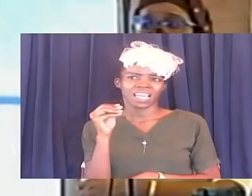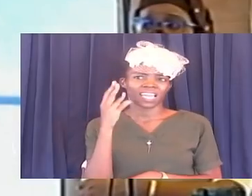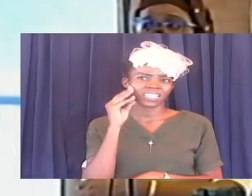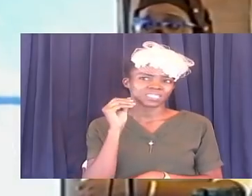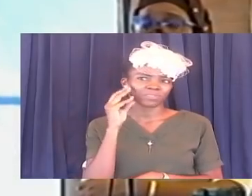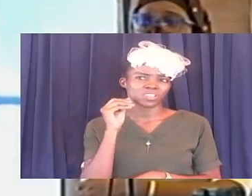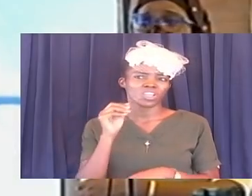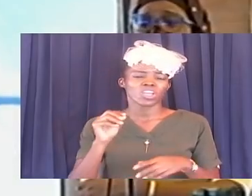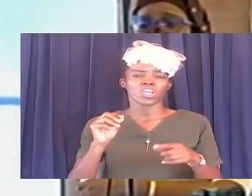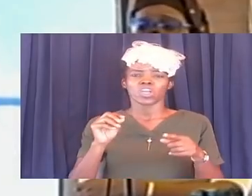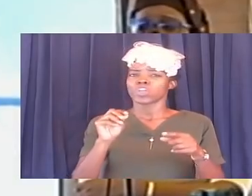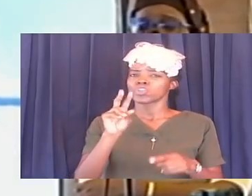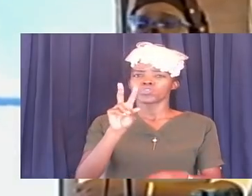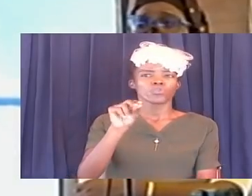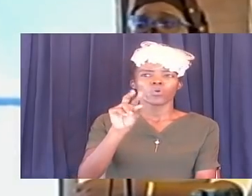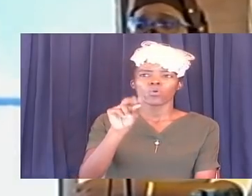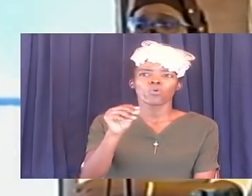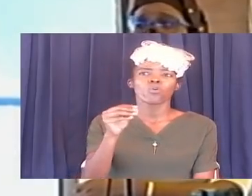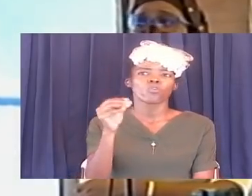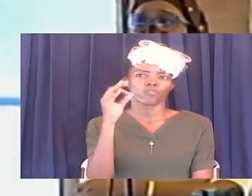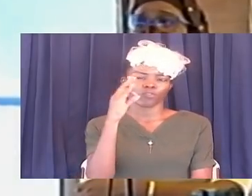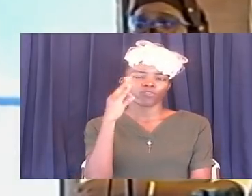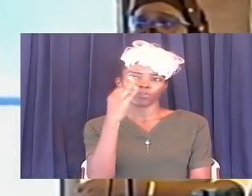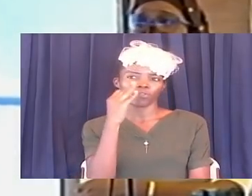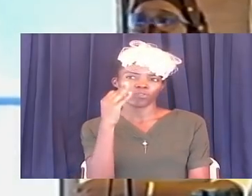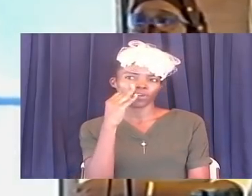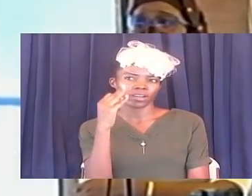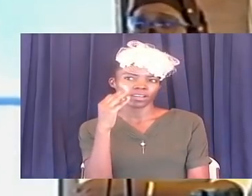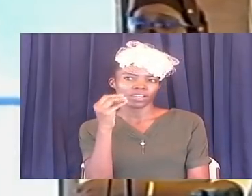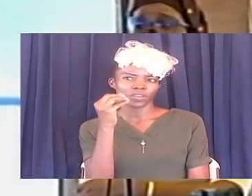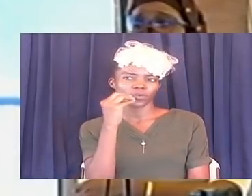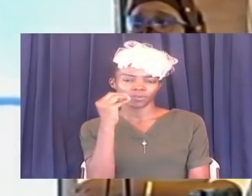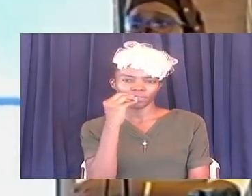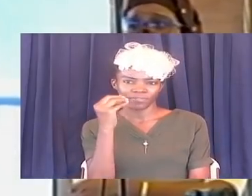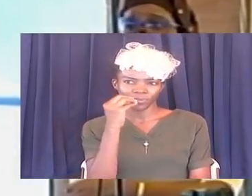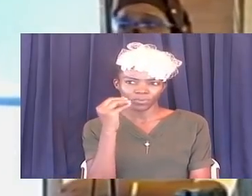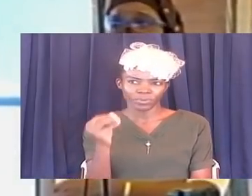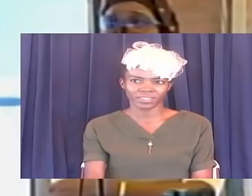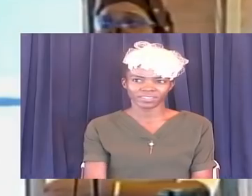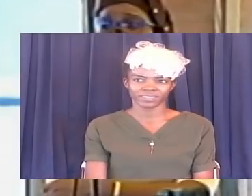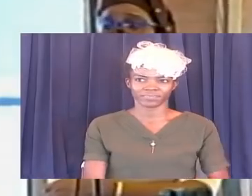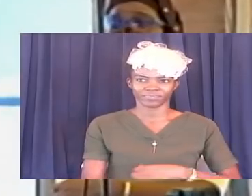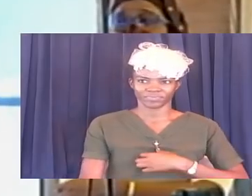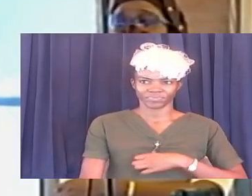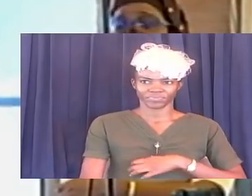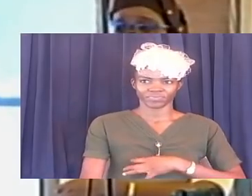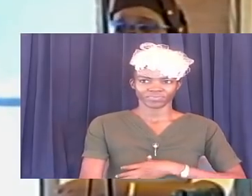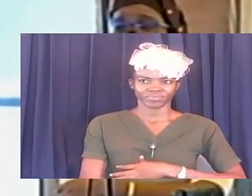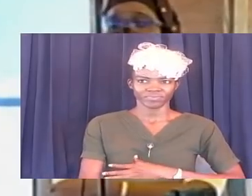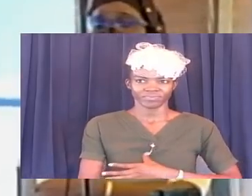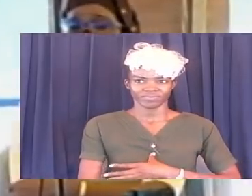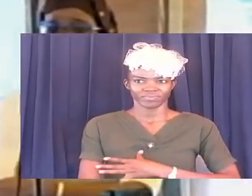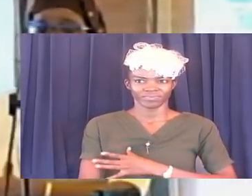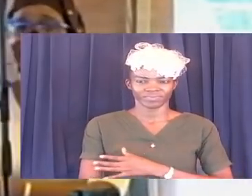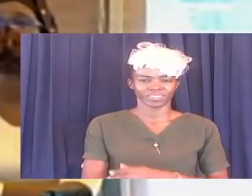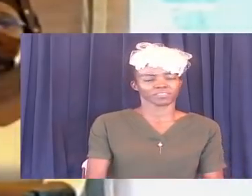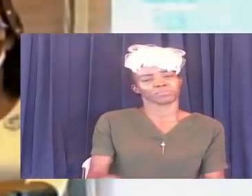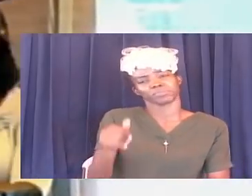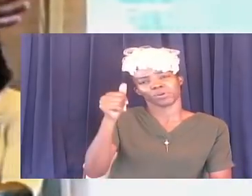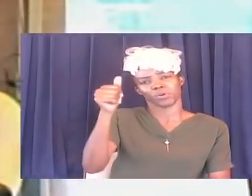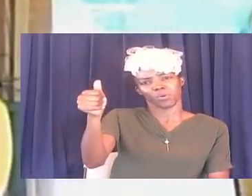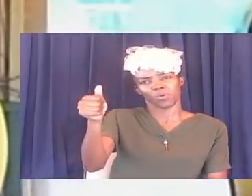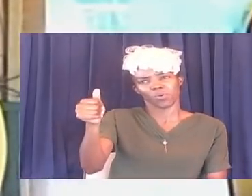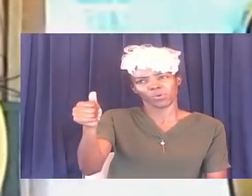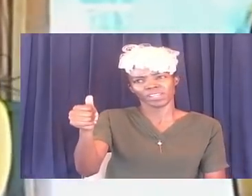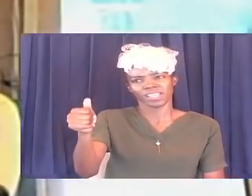Hallelujah. And all that you find can't even make anything good. You come up with your own recipe. Praise the Lord. Hallelujah. Some